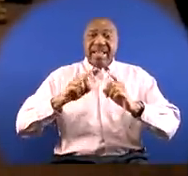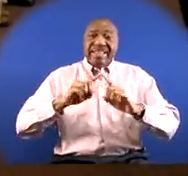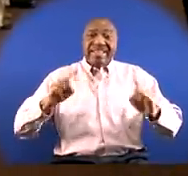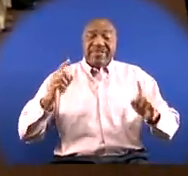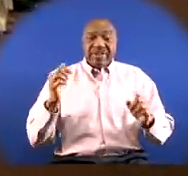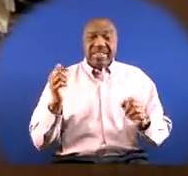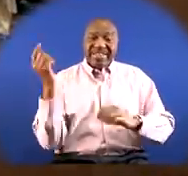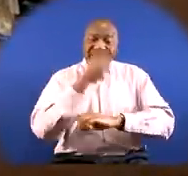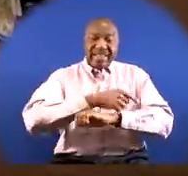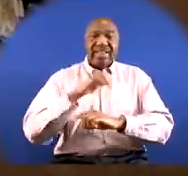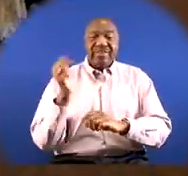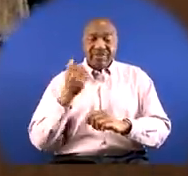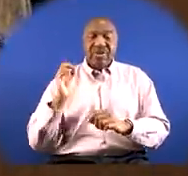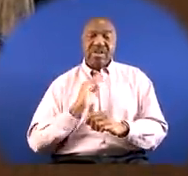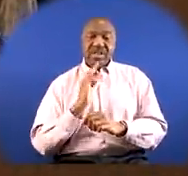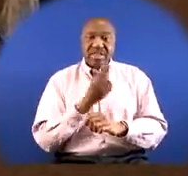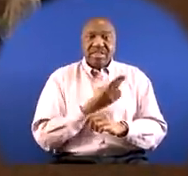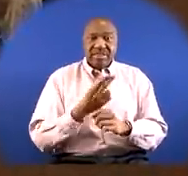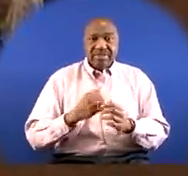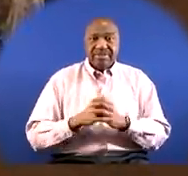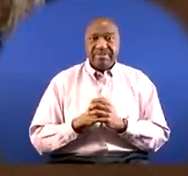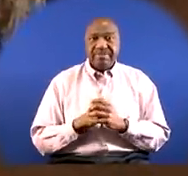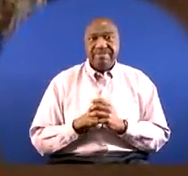Horrific for our Savior, but we're grateful